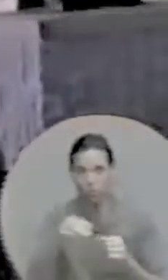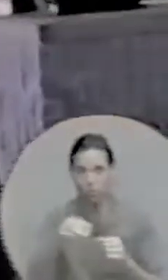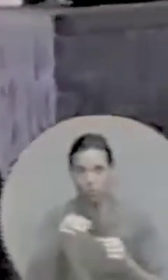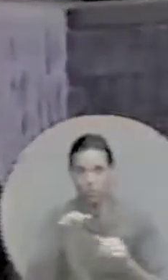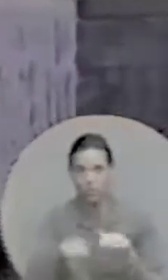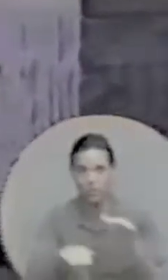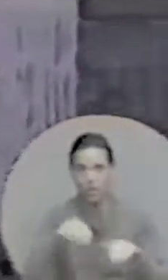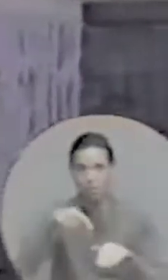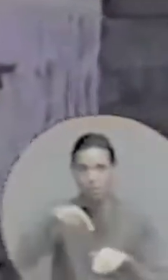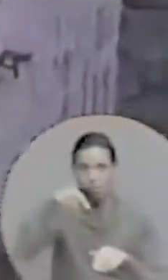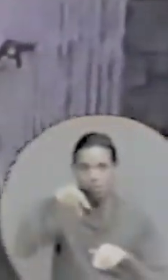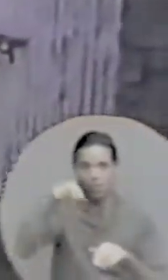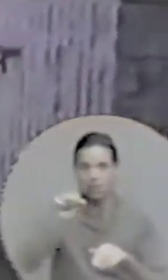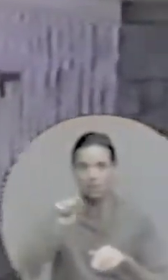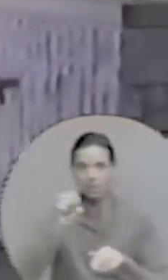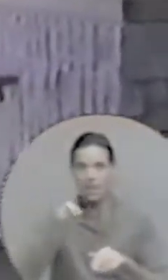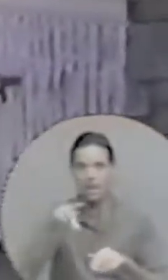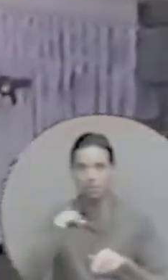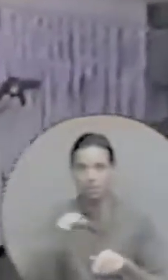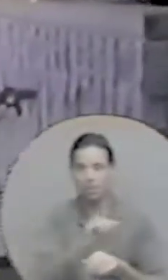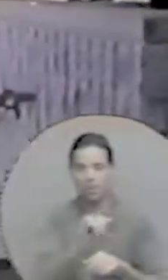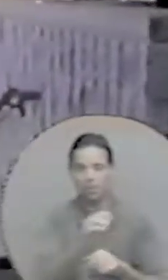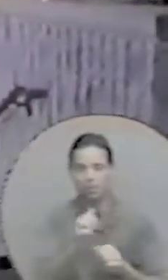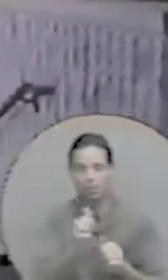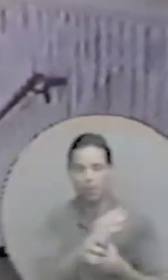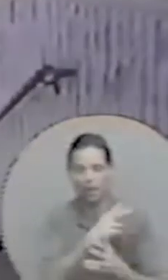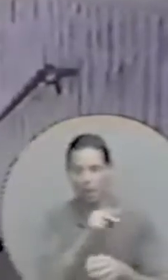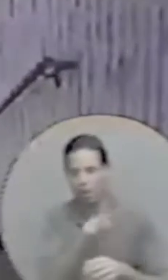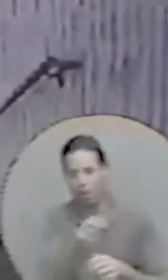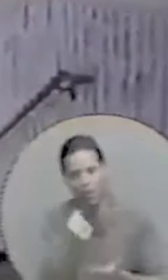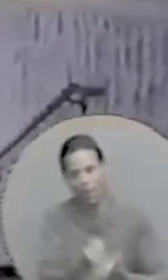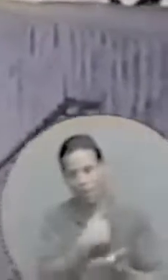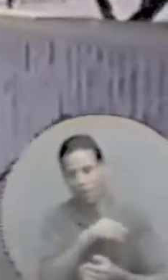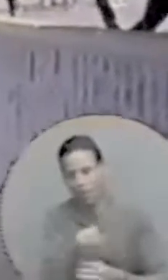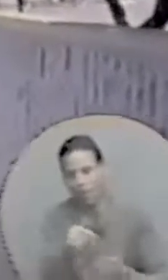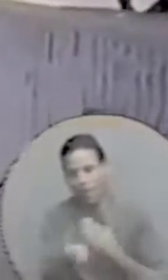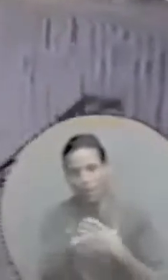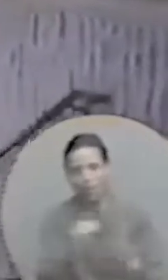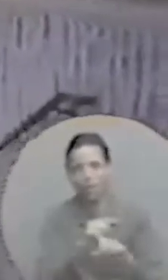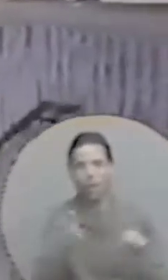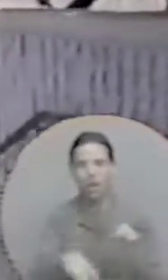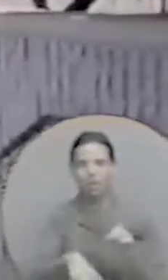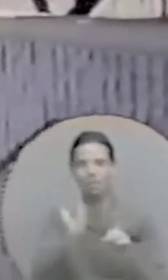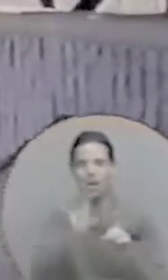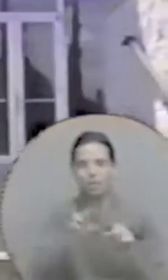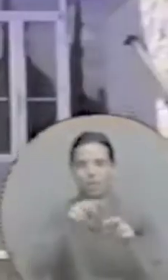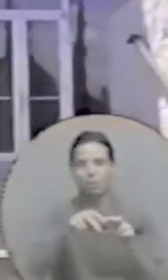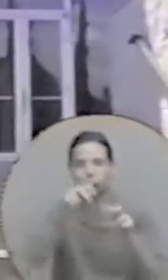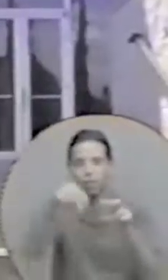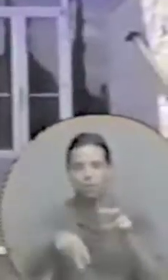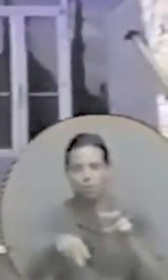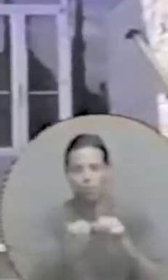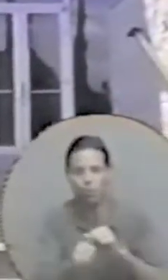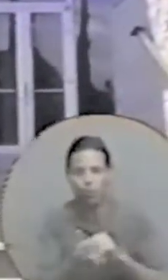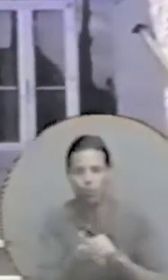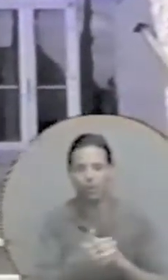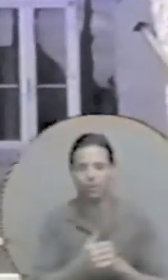For example, without looking, not that it would do me any good to look, but I can find that there's a drop right there.